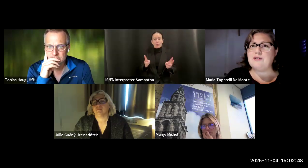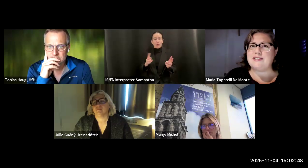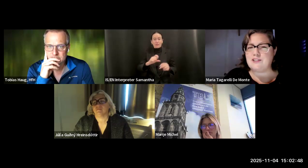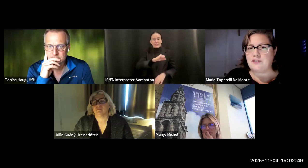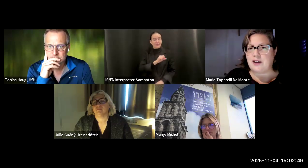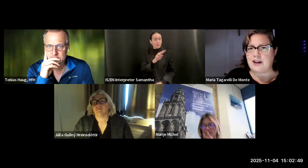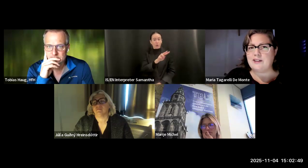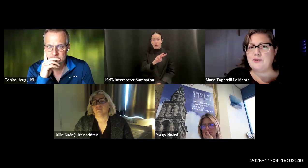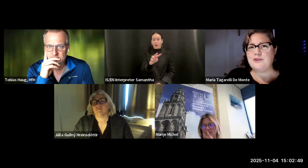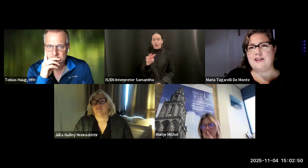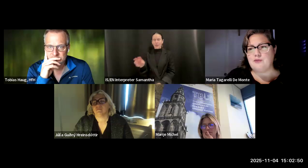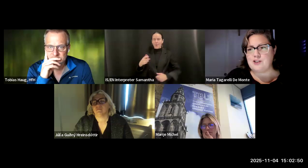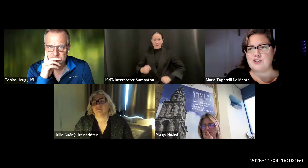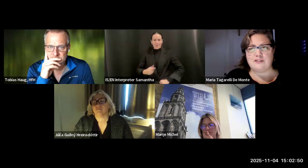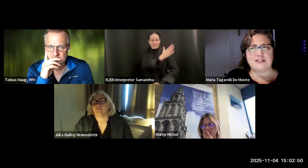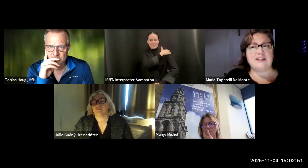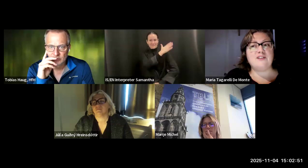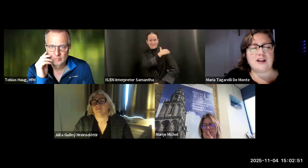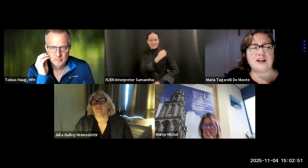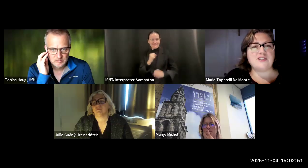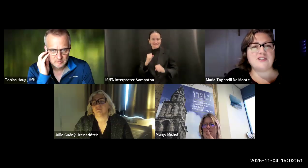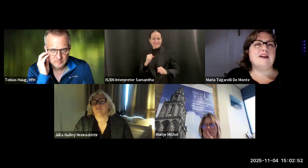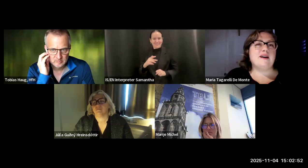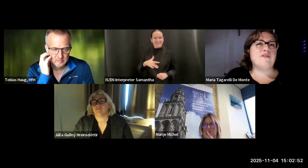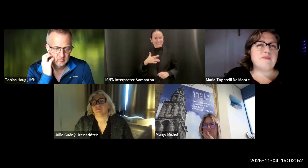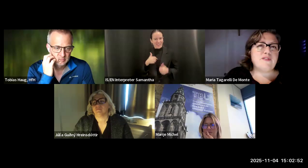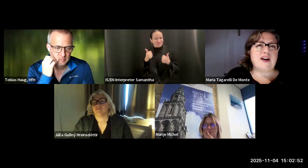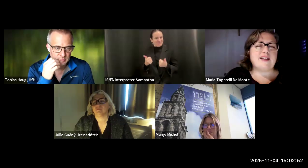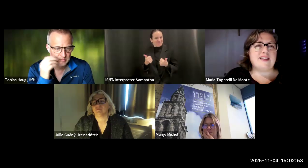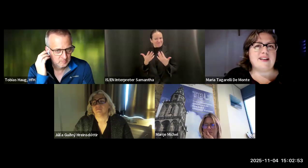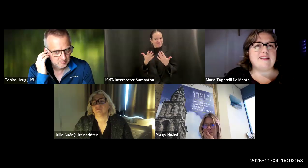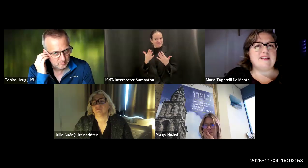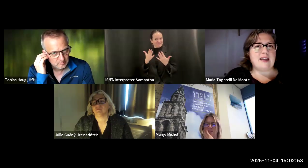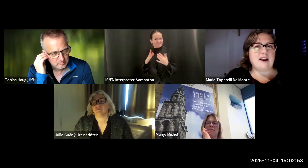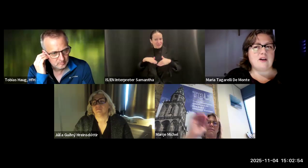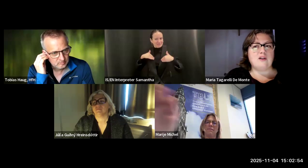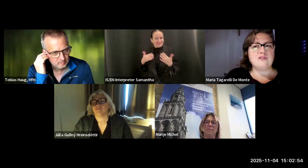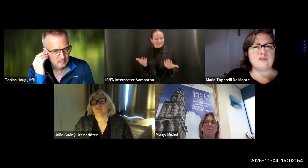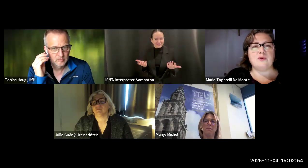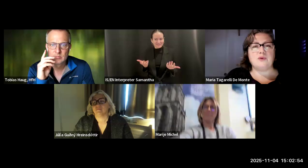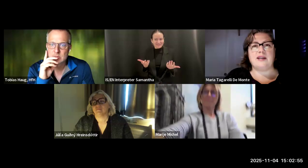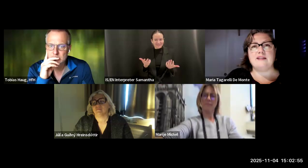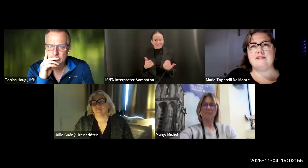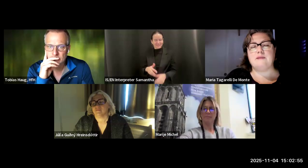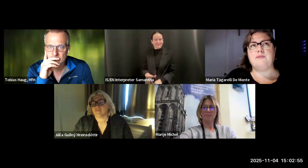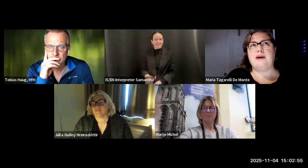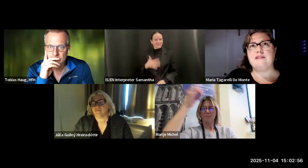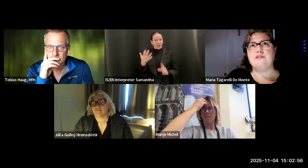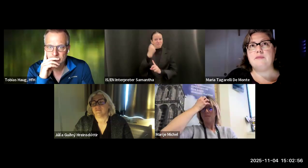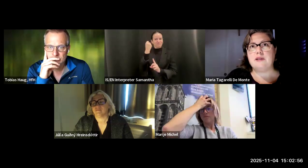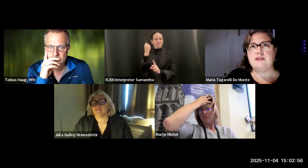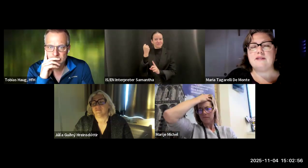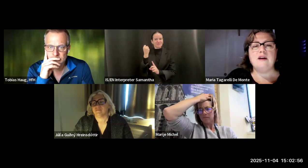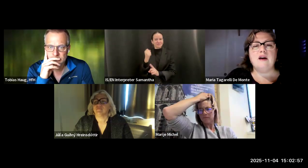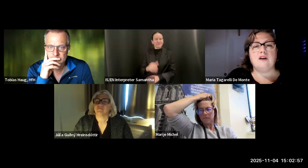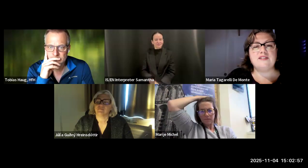feel very satisfied, and they do get a rush of satisfaction coming from the fact that they are also gaining this